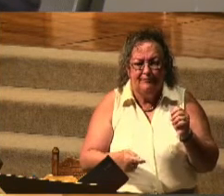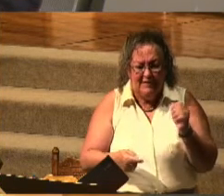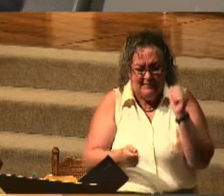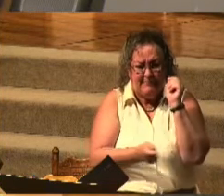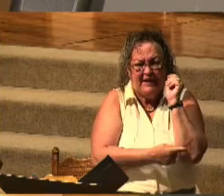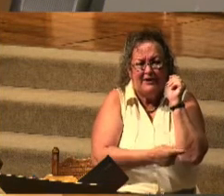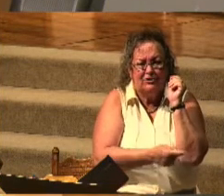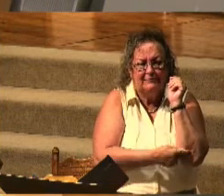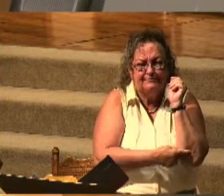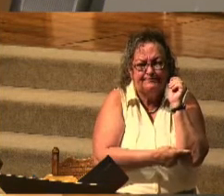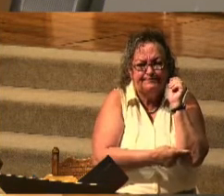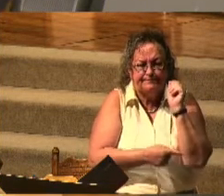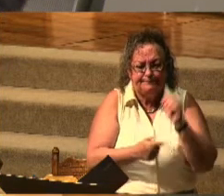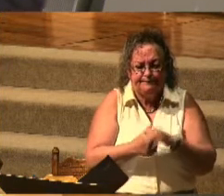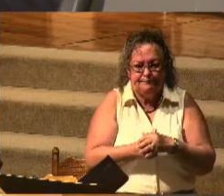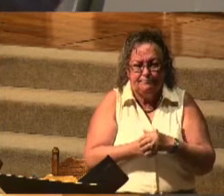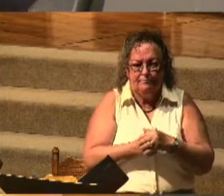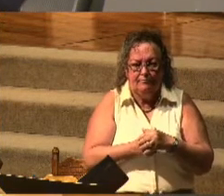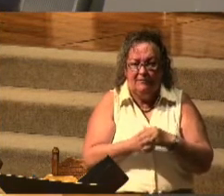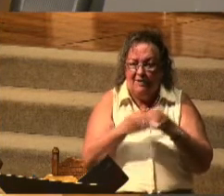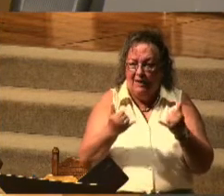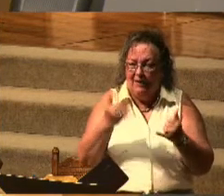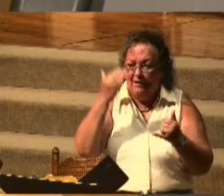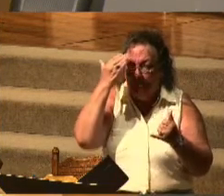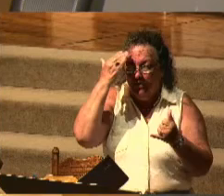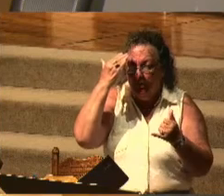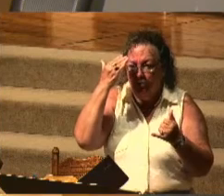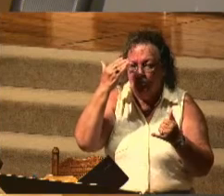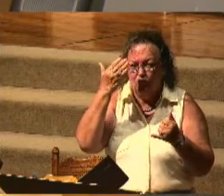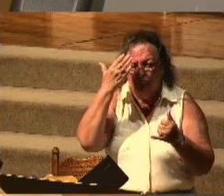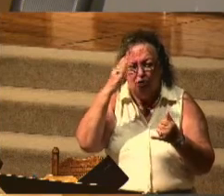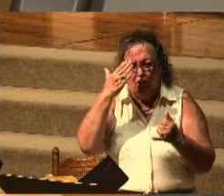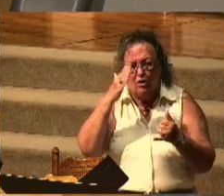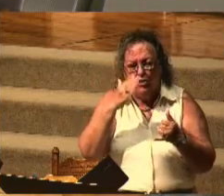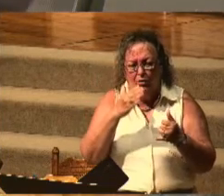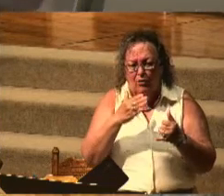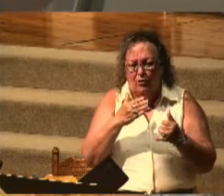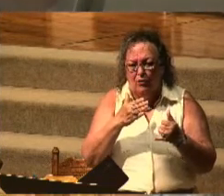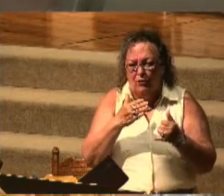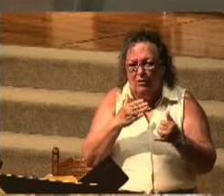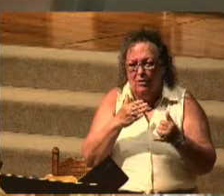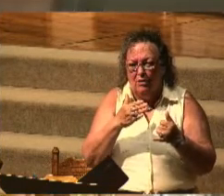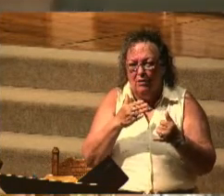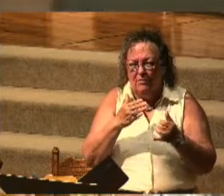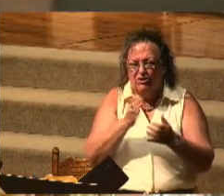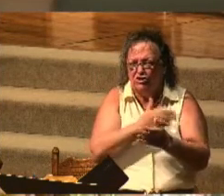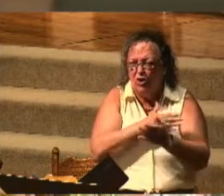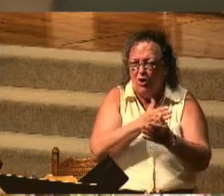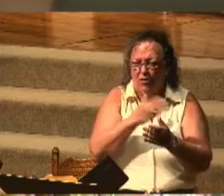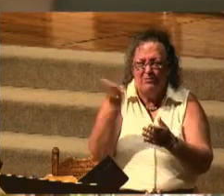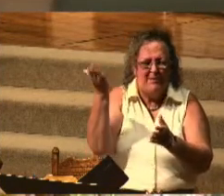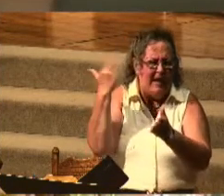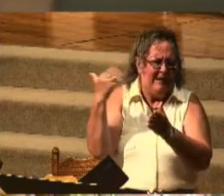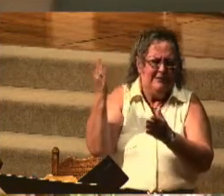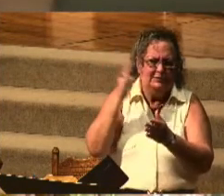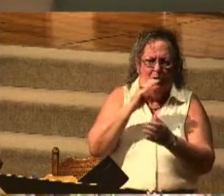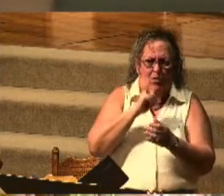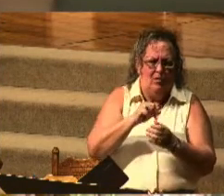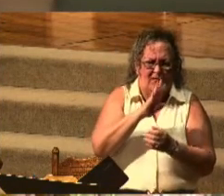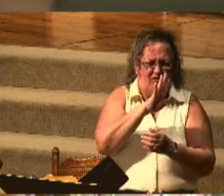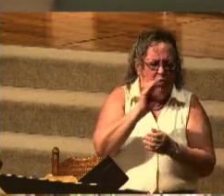Temptation. Now I know y'all don't know the song. I think it was in the late 40s, maybe some of you do,